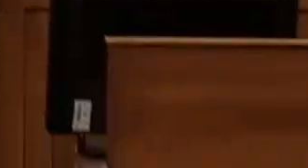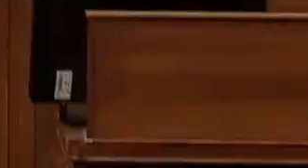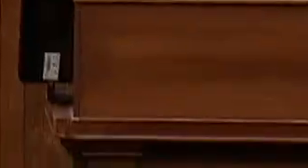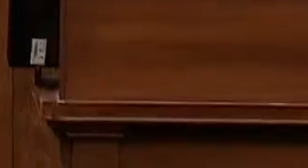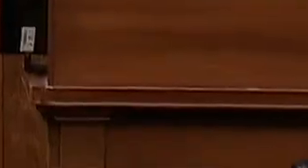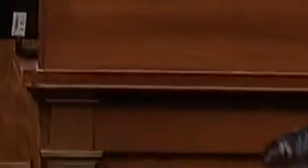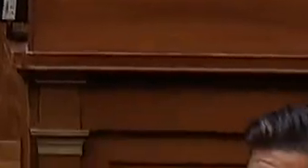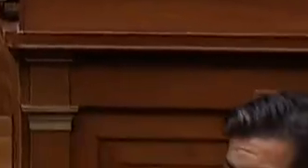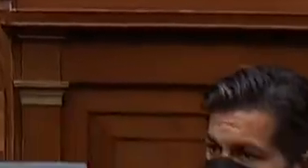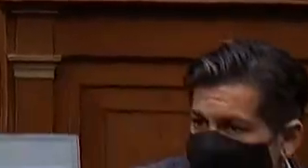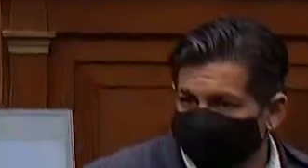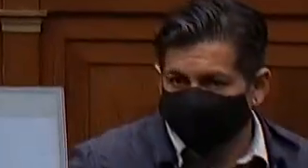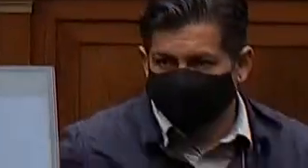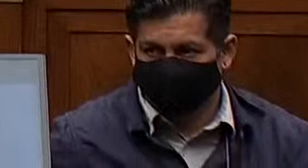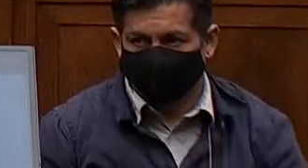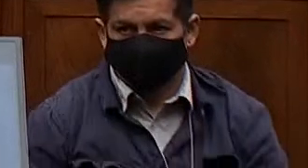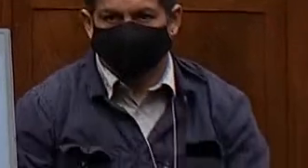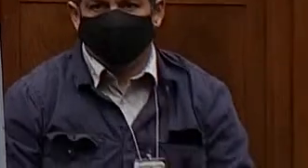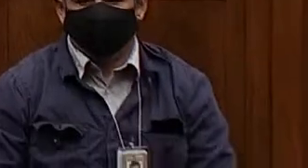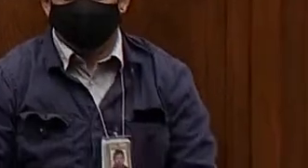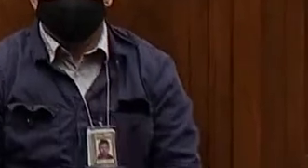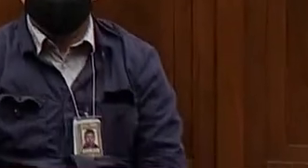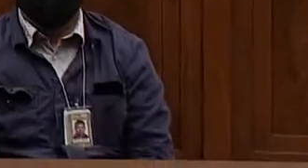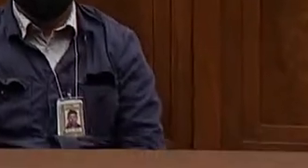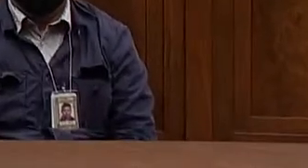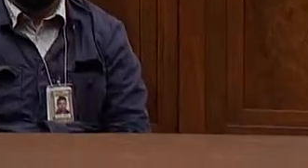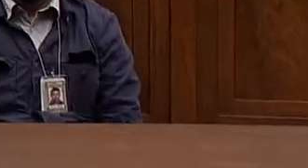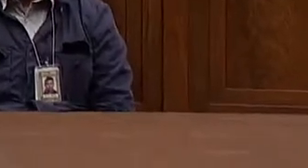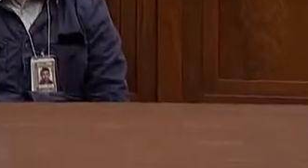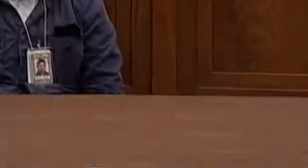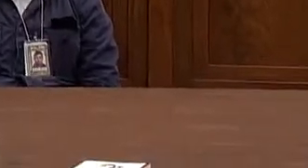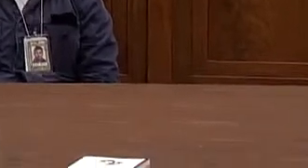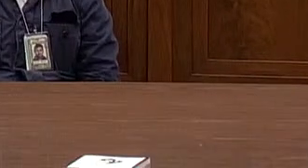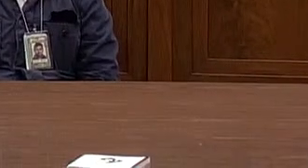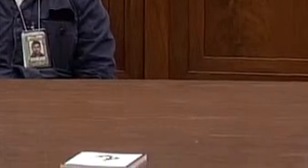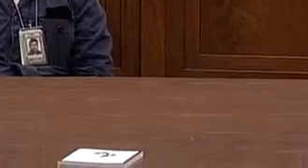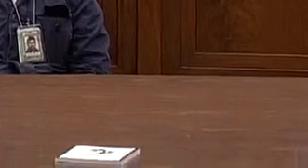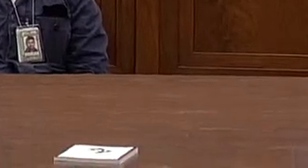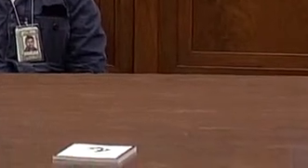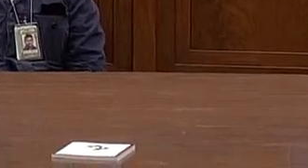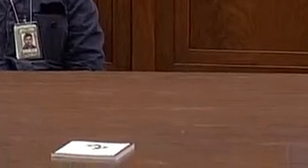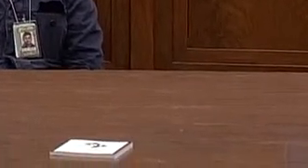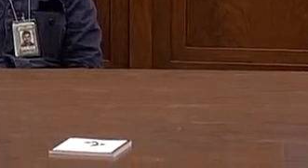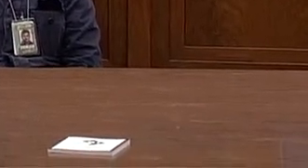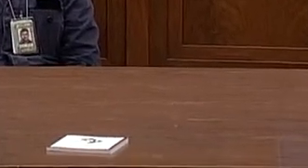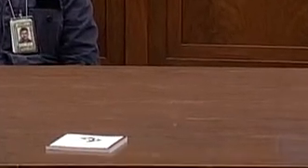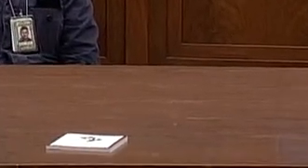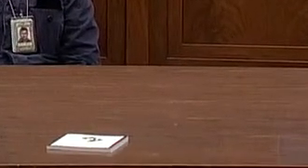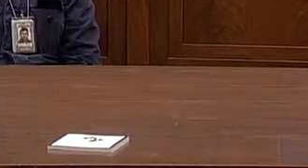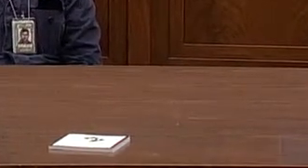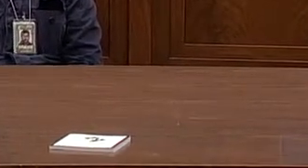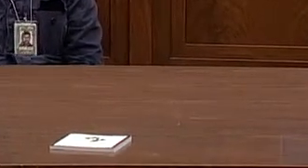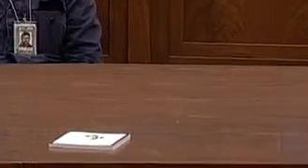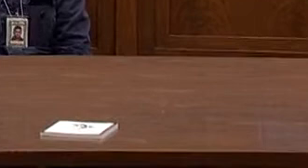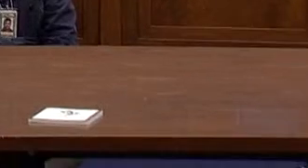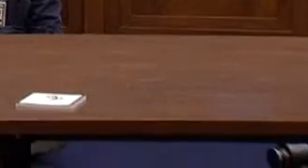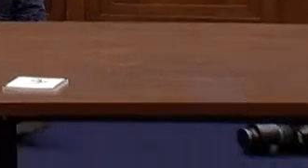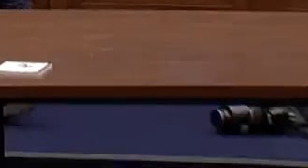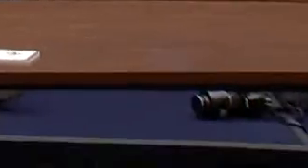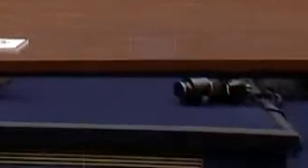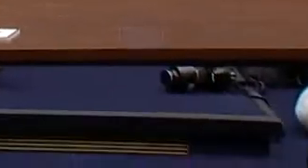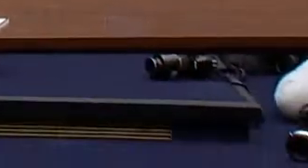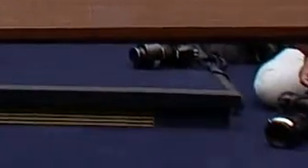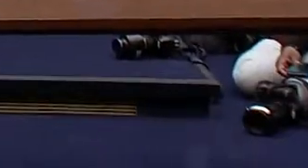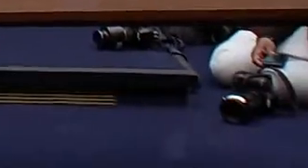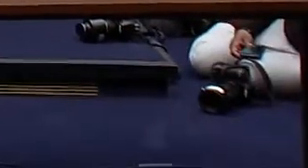that state for embassies and other international matters. And quite frankly, the founding fathers wanted none of